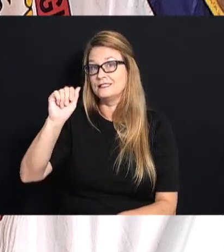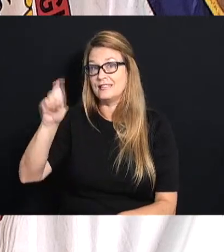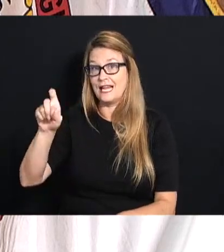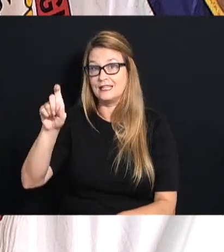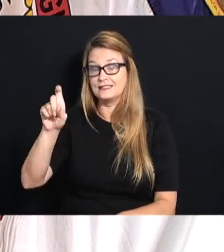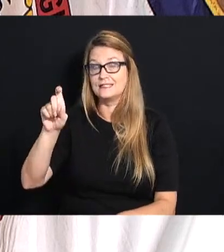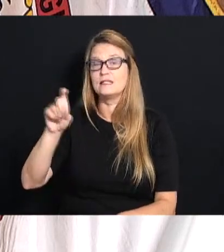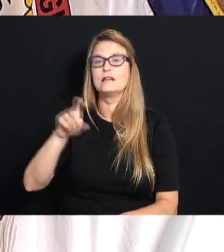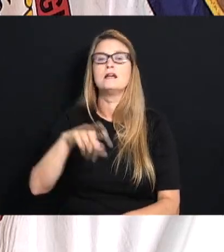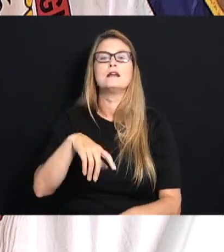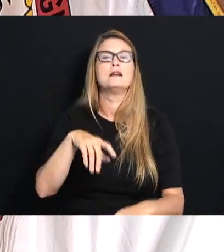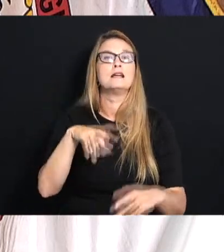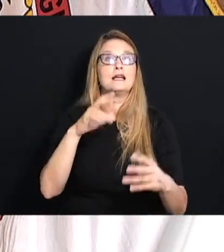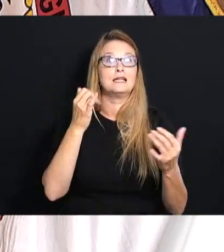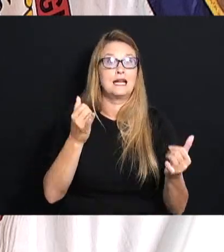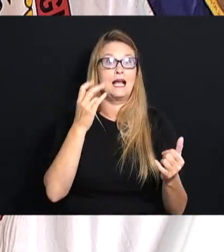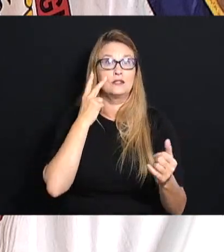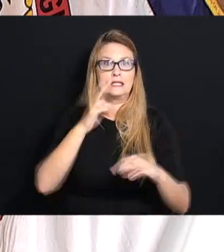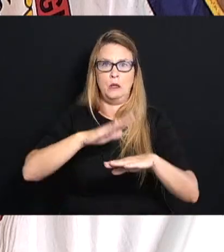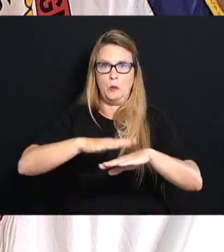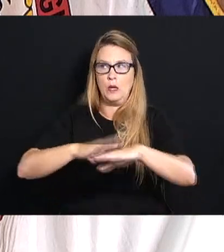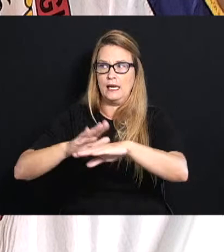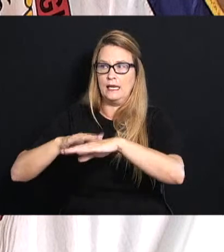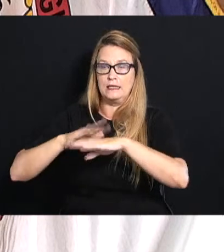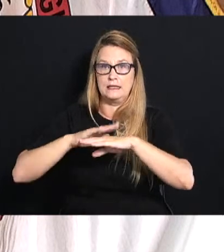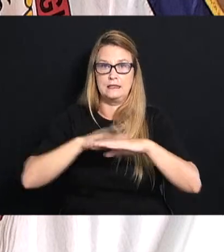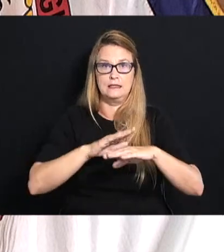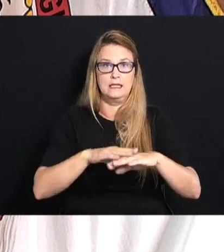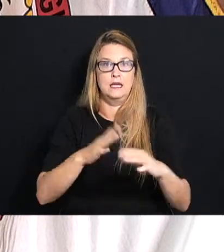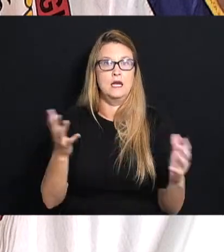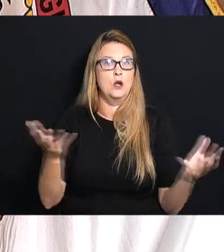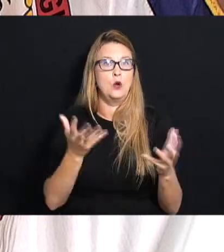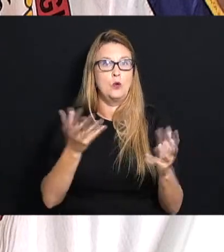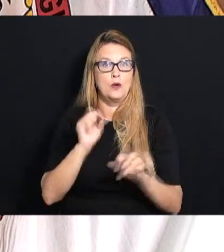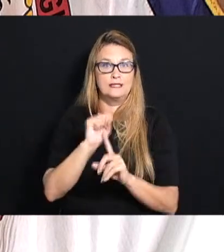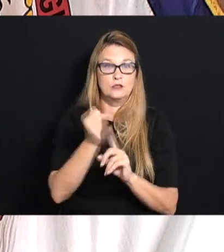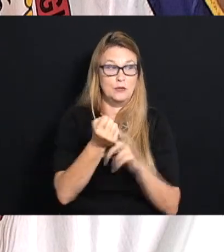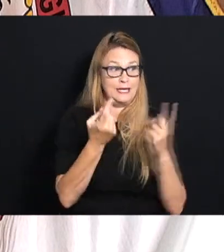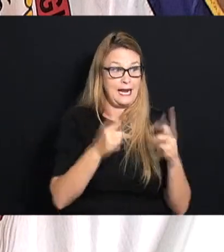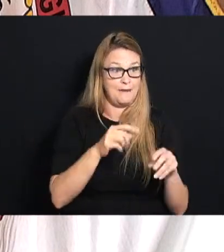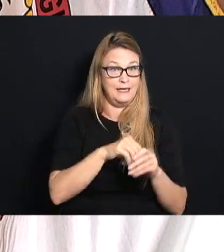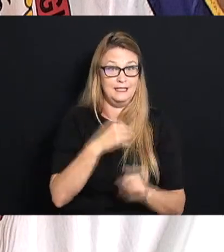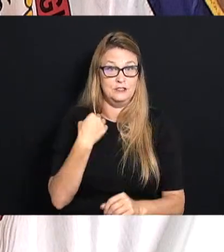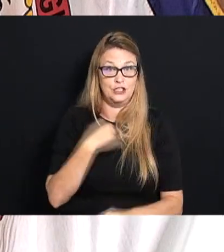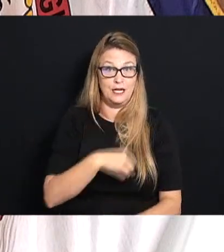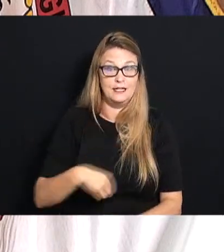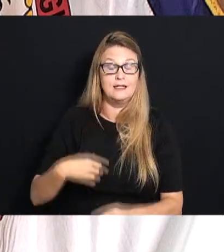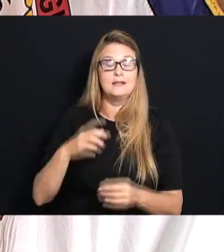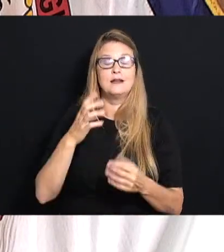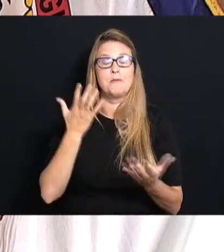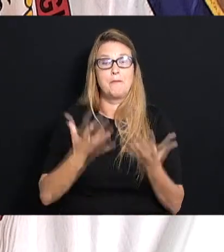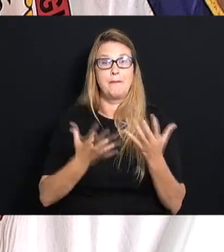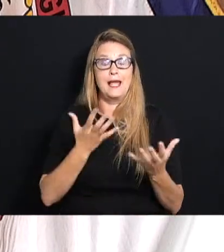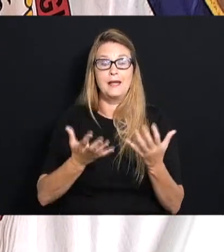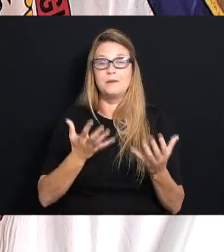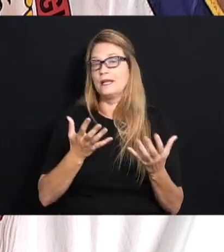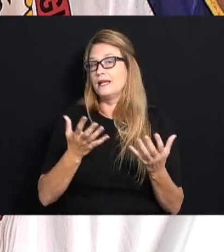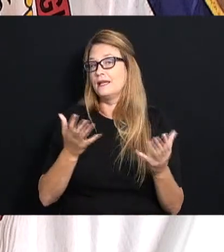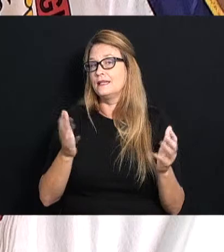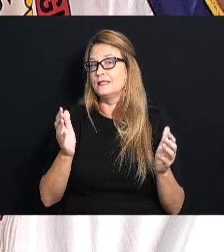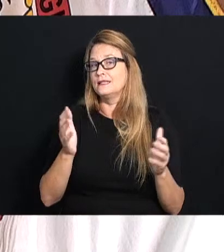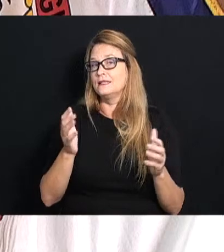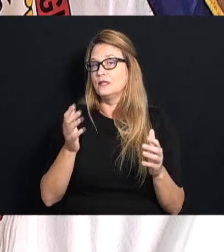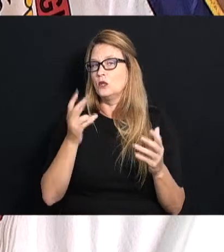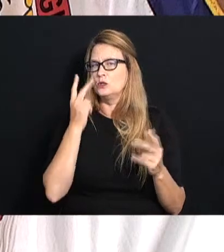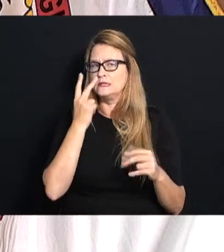up, to the issue with what's going on right now with the potential situation in China. Maybe little flags